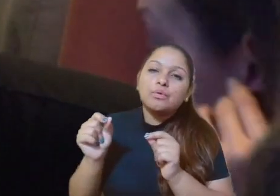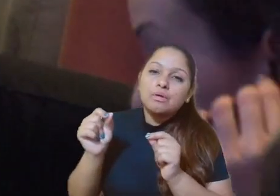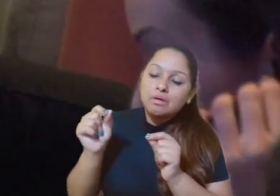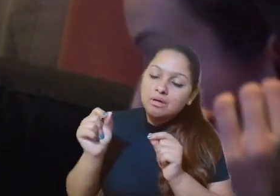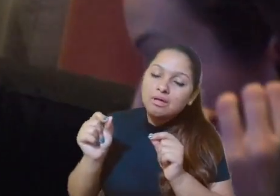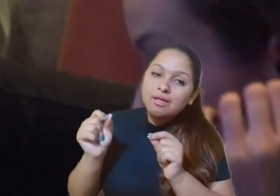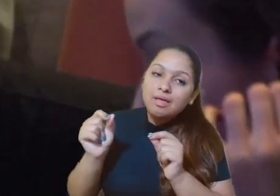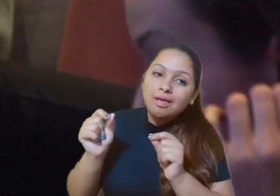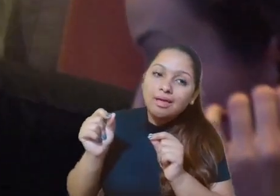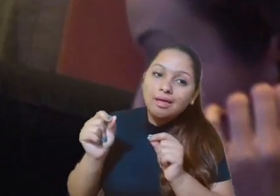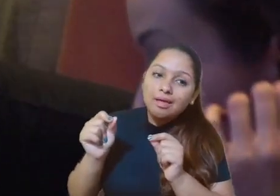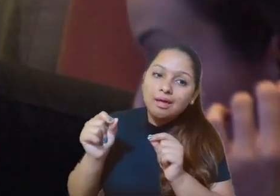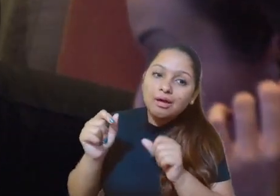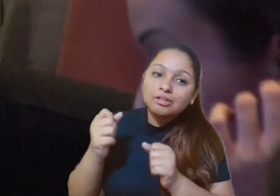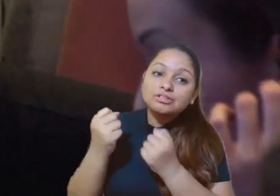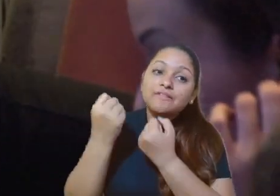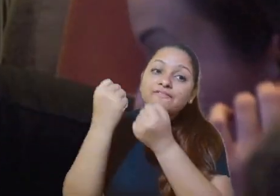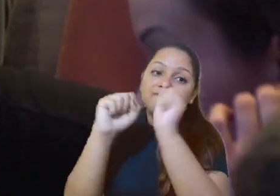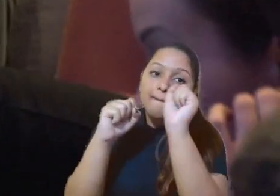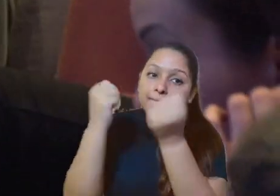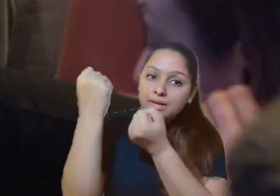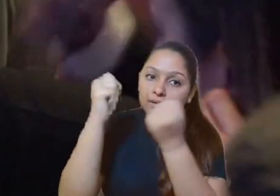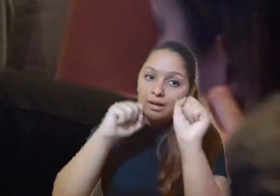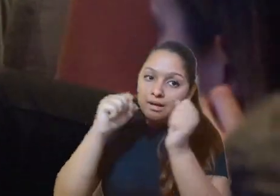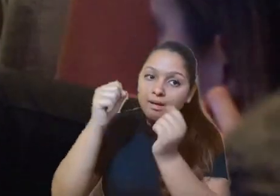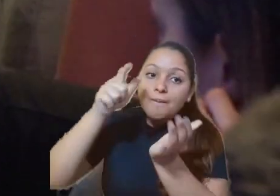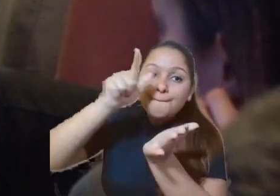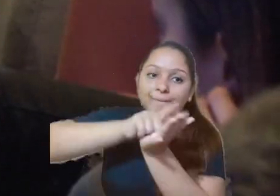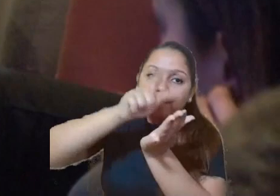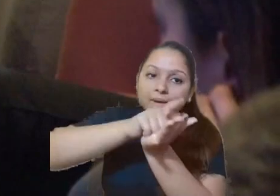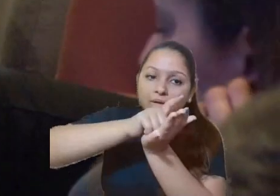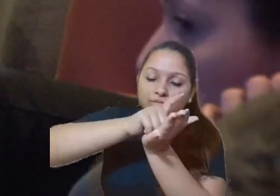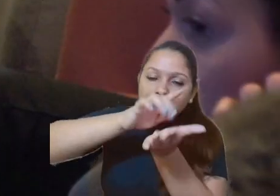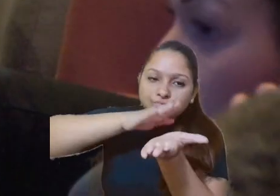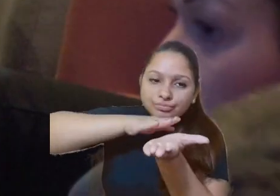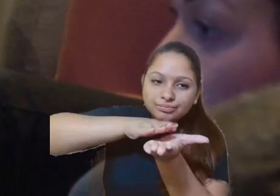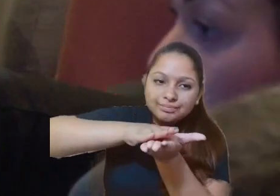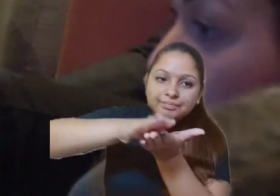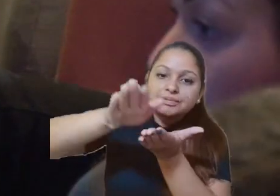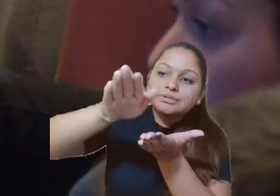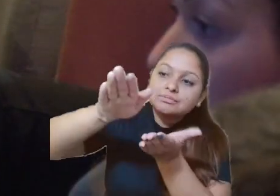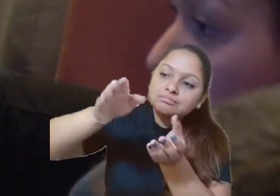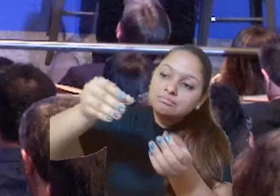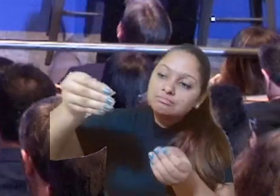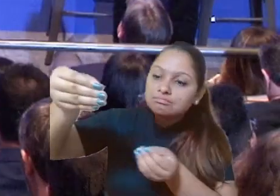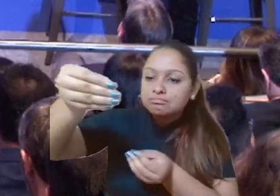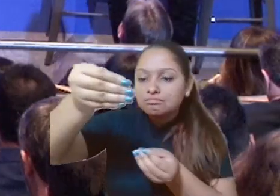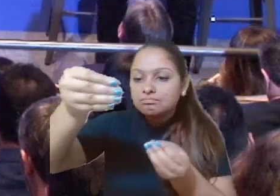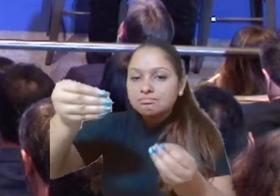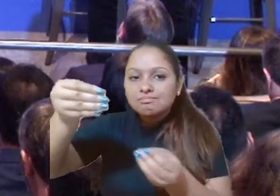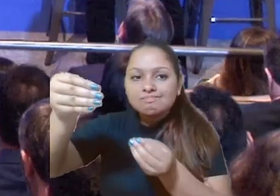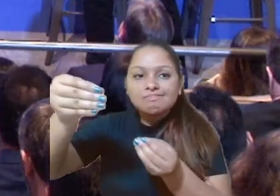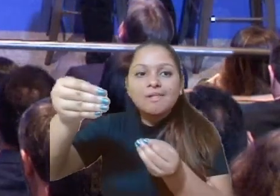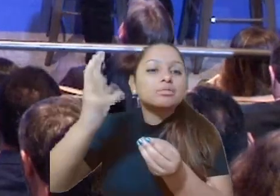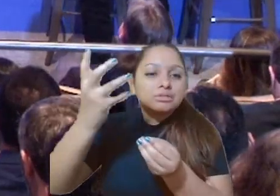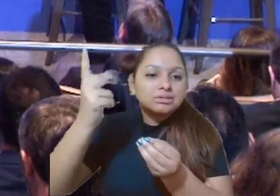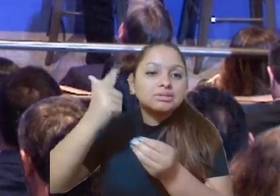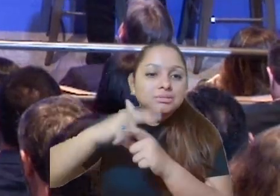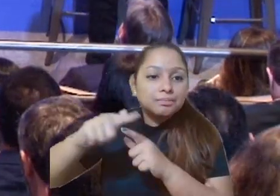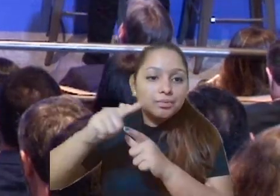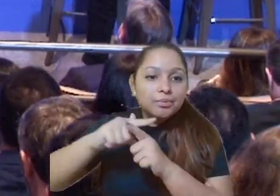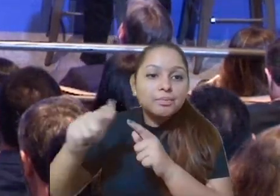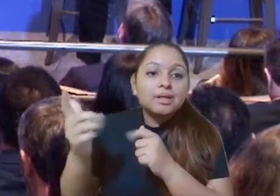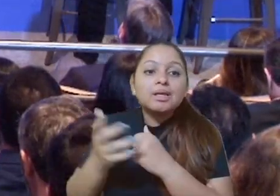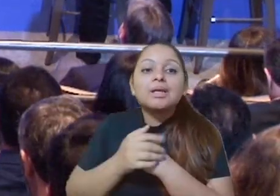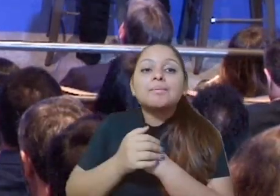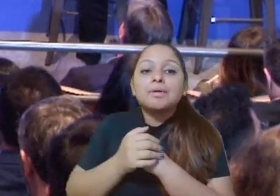talk to know about the problem to try to produce the project for the solution? Thank you for your question.